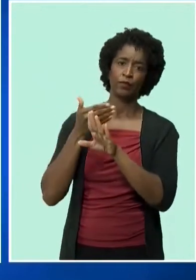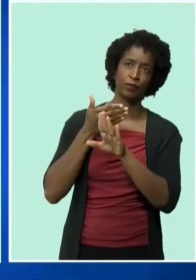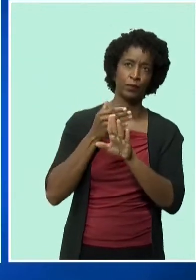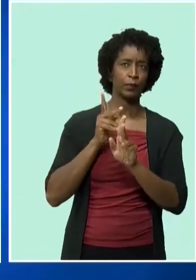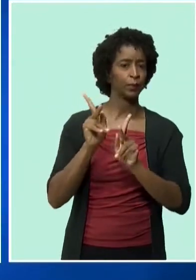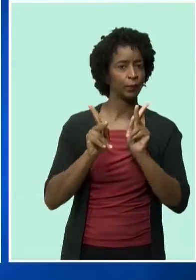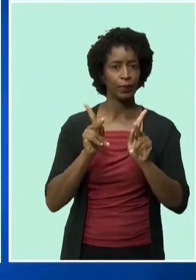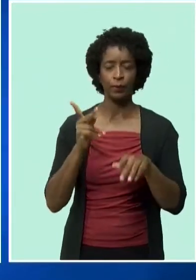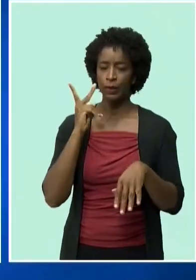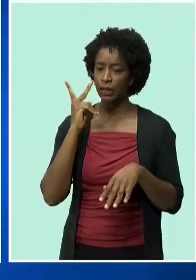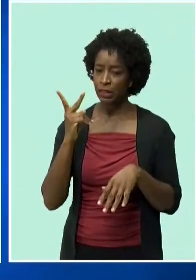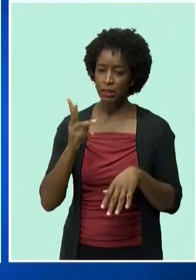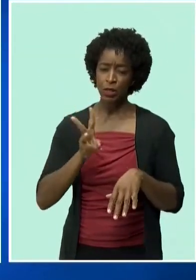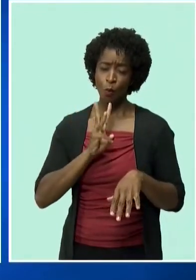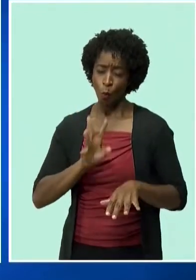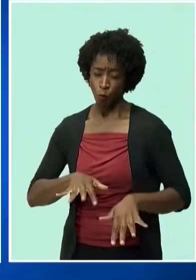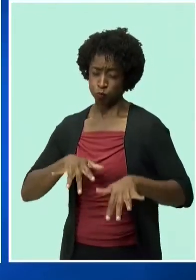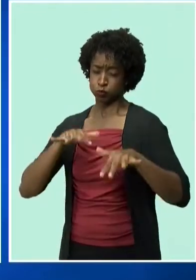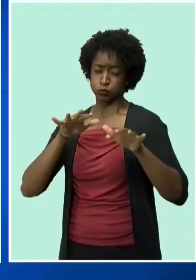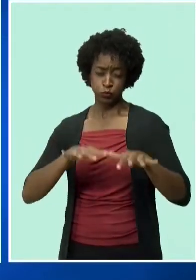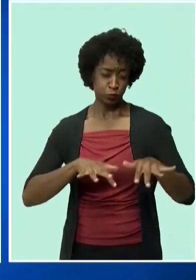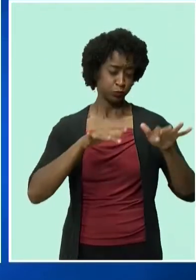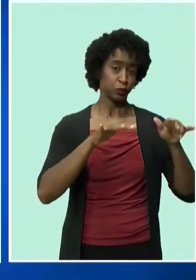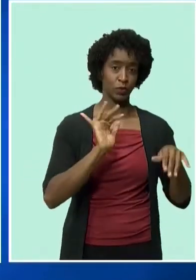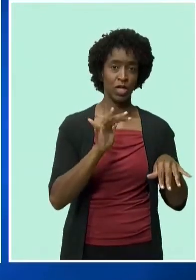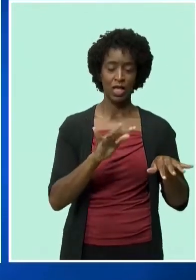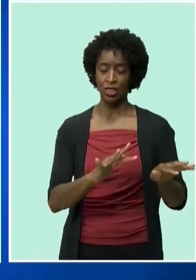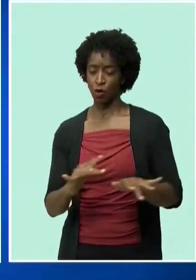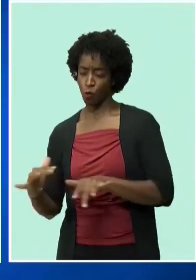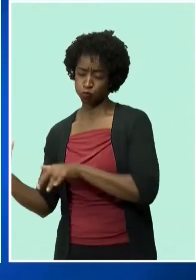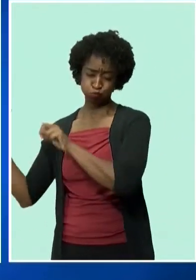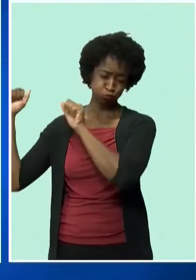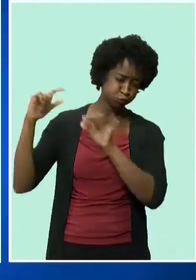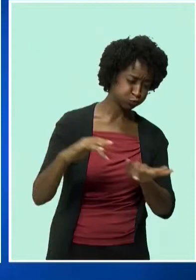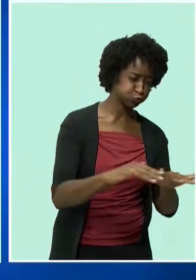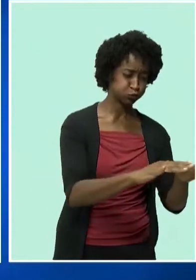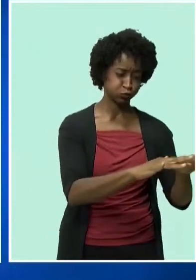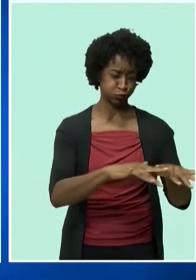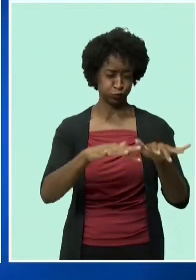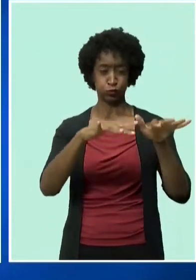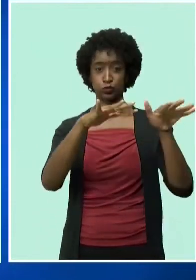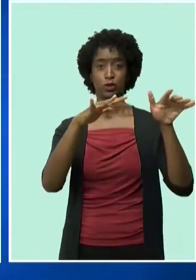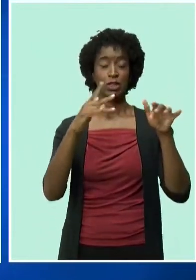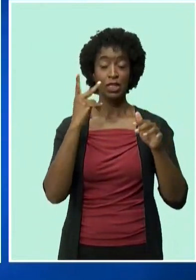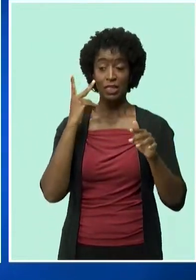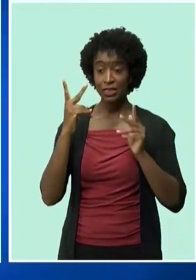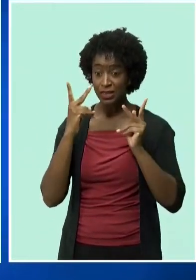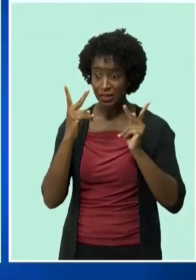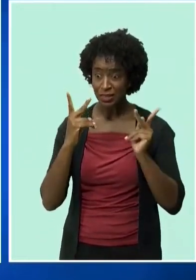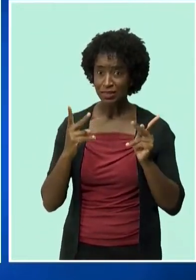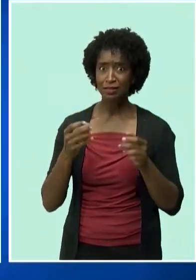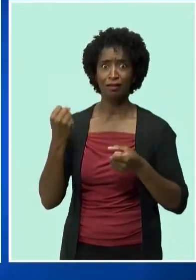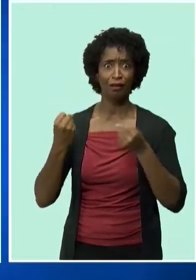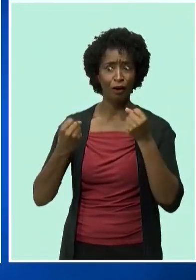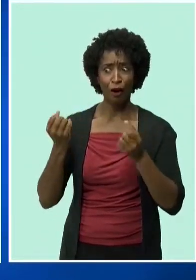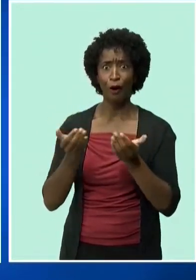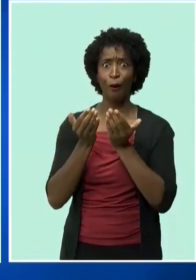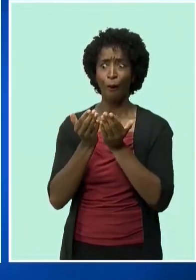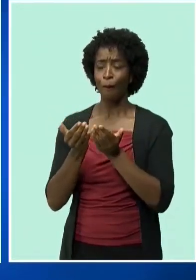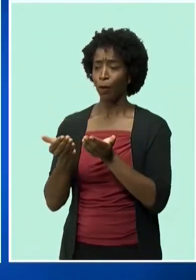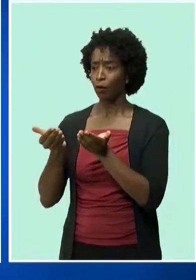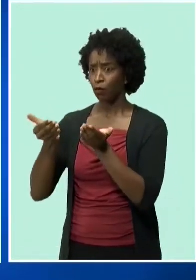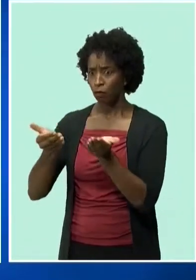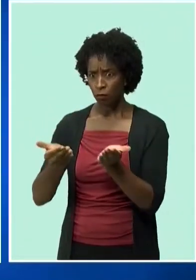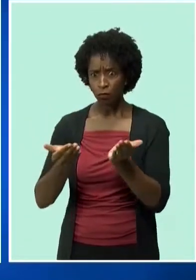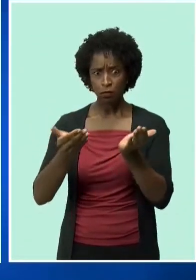seeing mass flooding. The storm surge is very significant. We're actually seeing cars and boats float down the